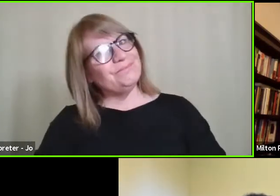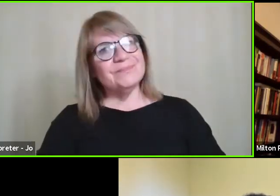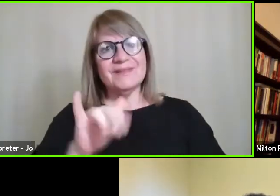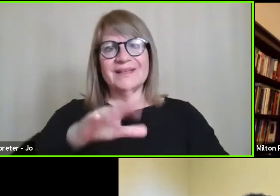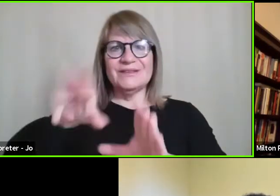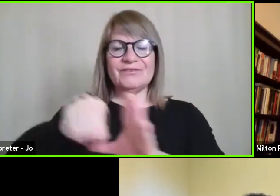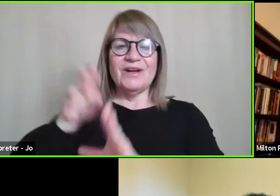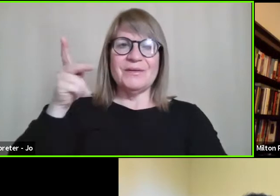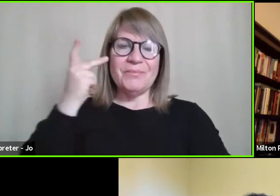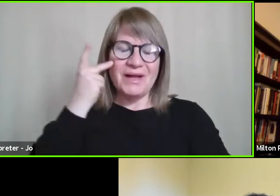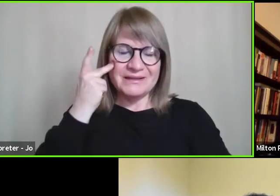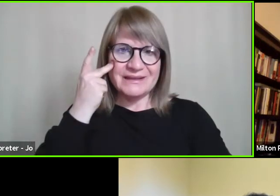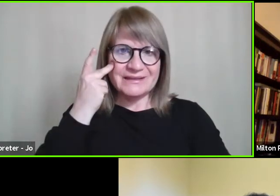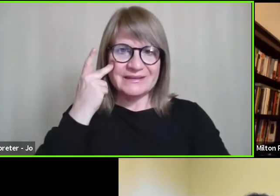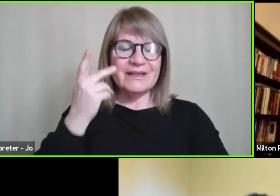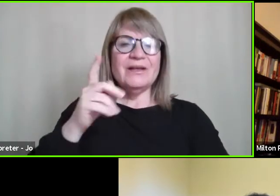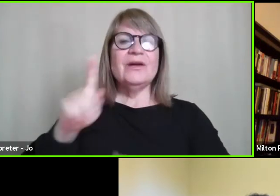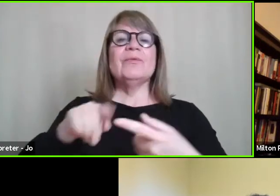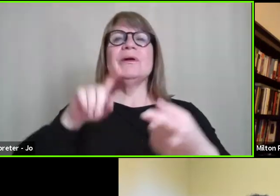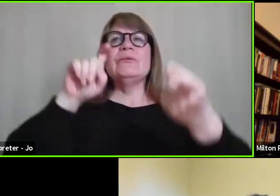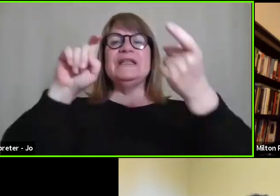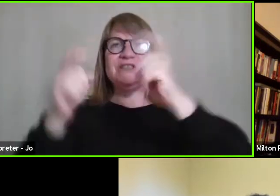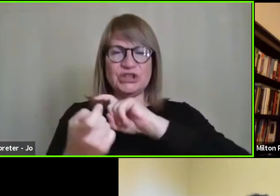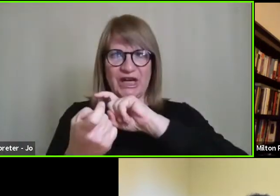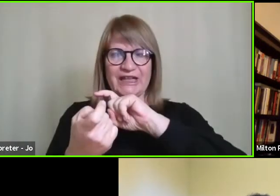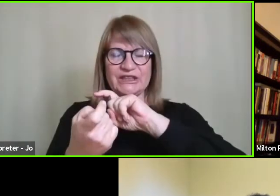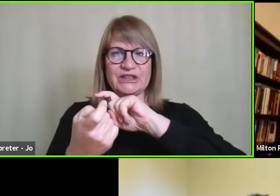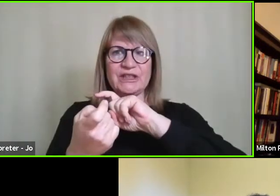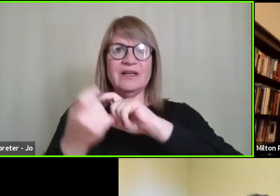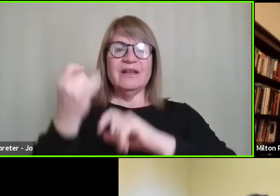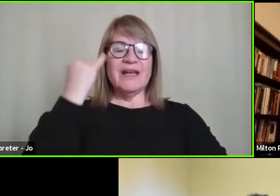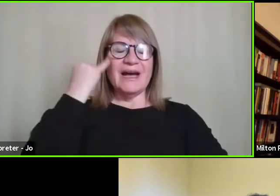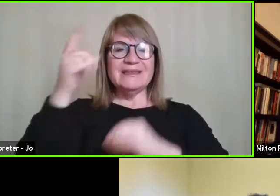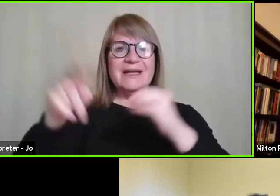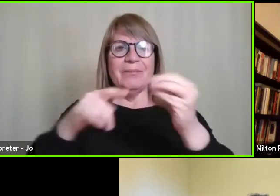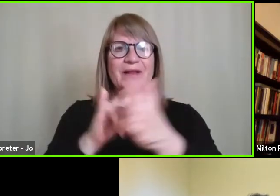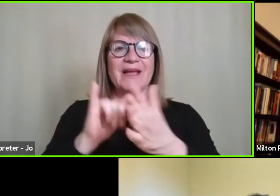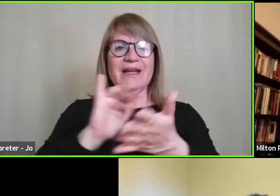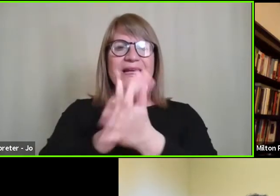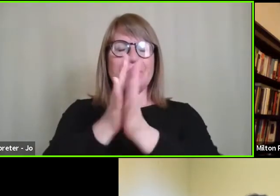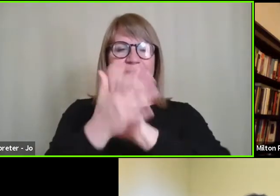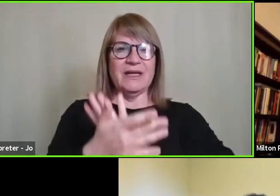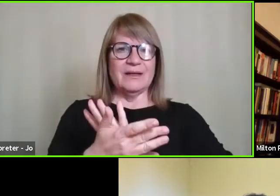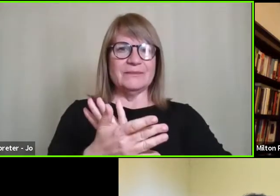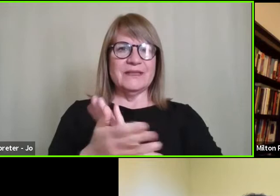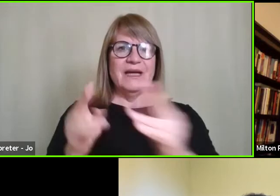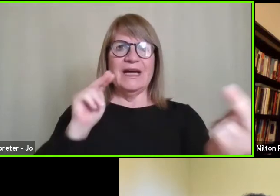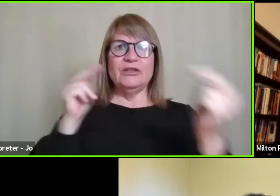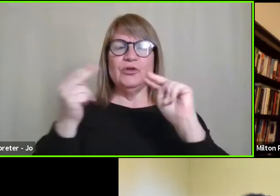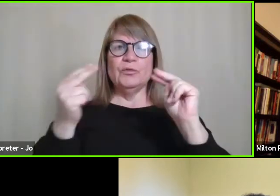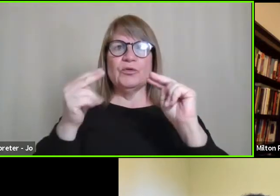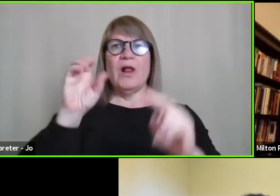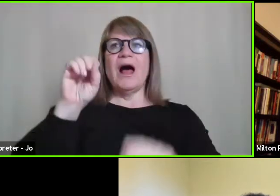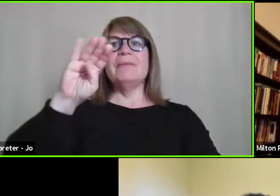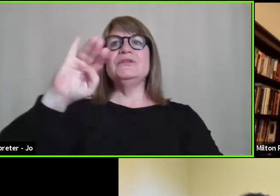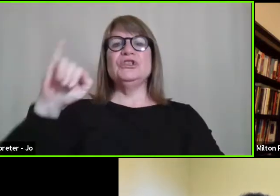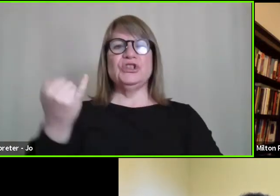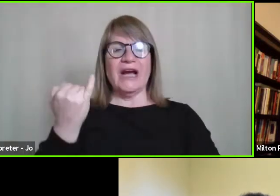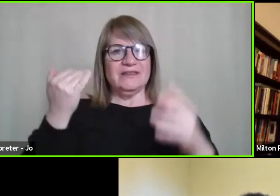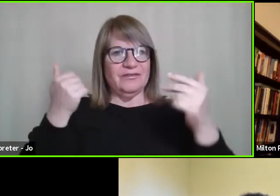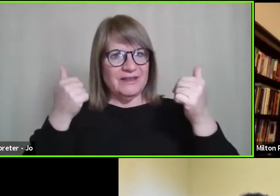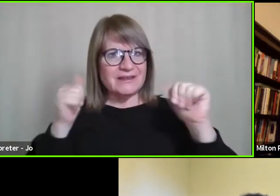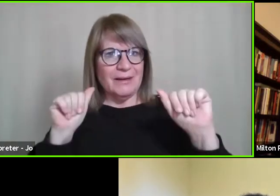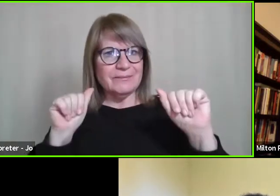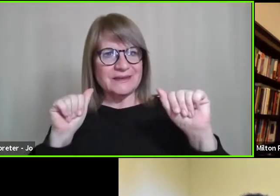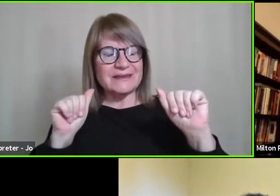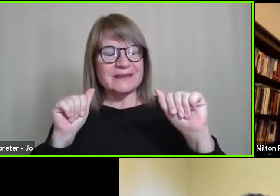reframed as a neutral assessment or or neutral attempts or an objective attempt to somehow improve human